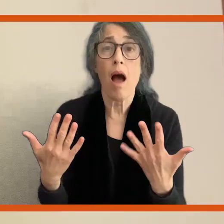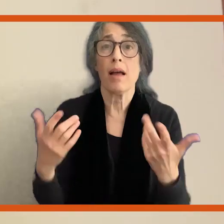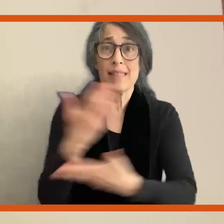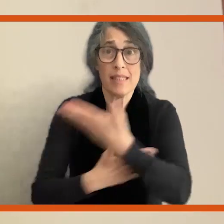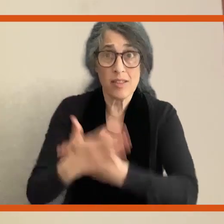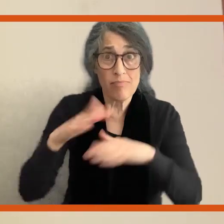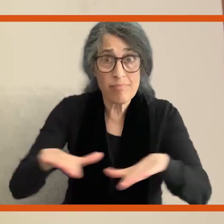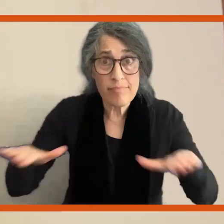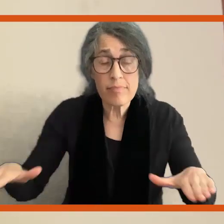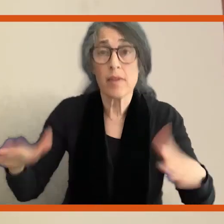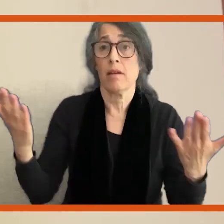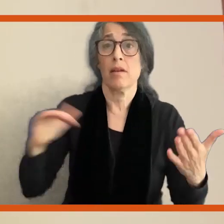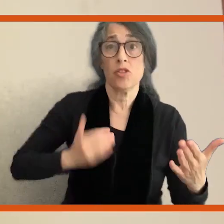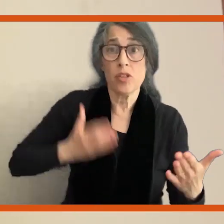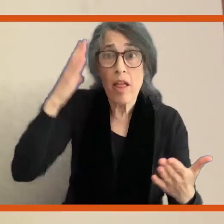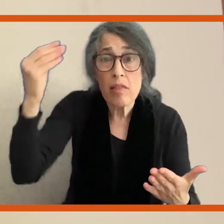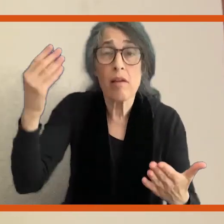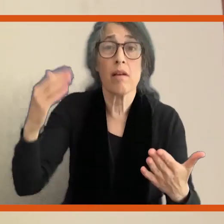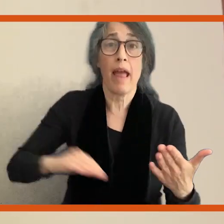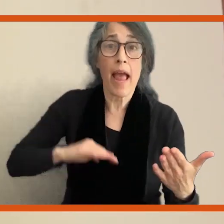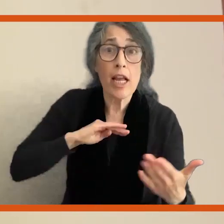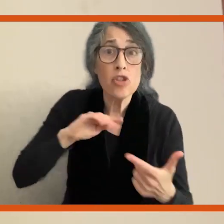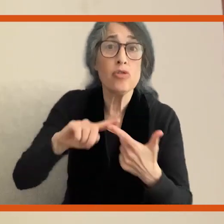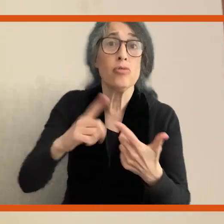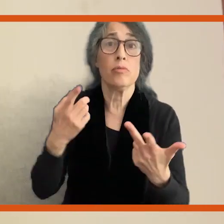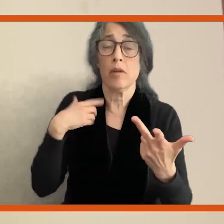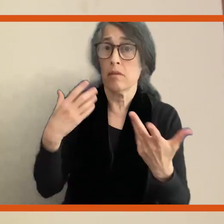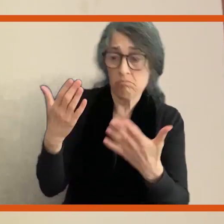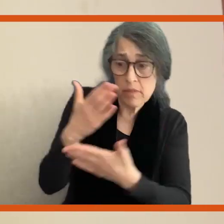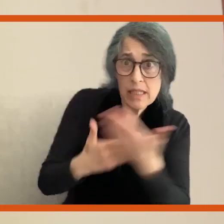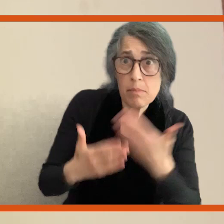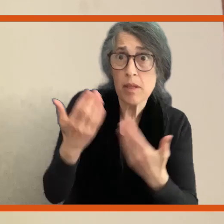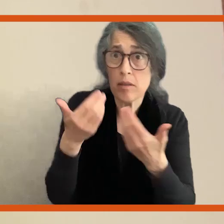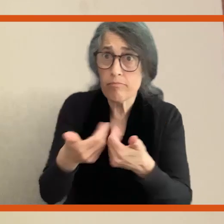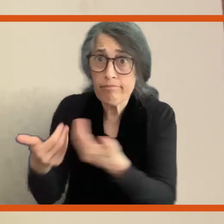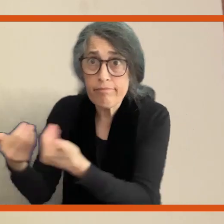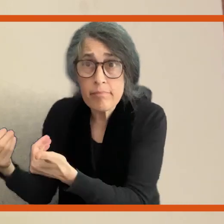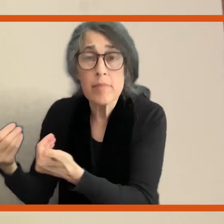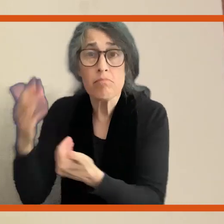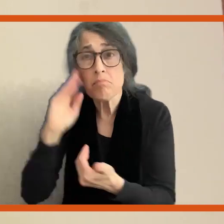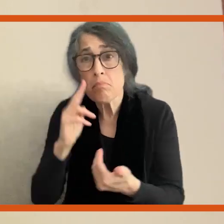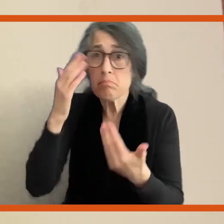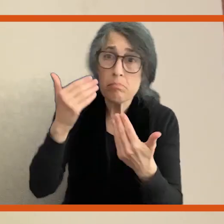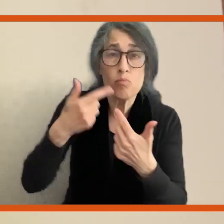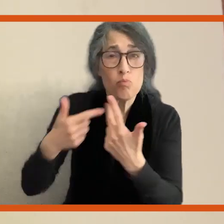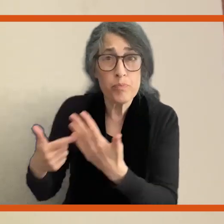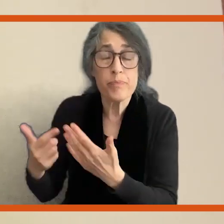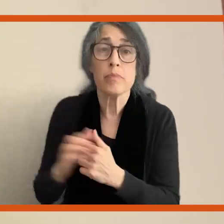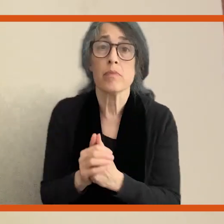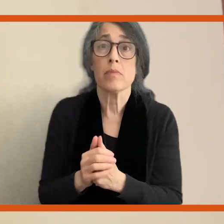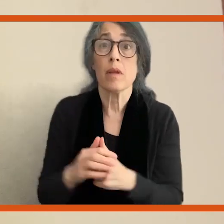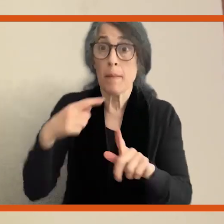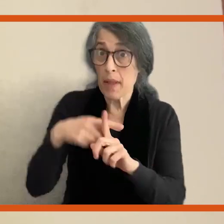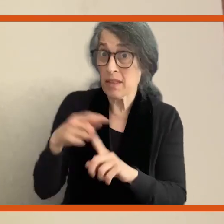Accurate data on children with disabilities, disaggregated by gender, age, and type of disability, as